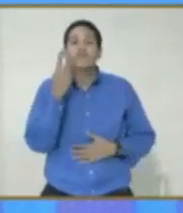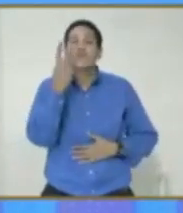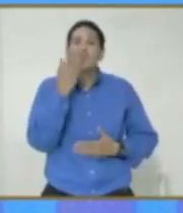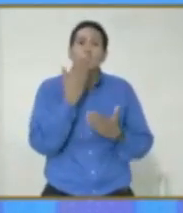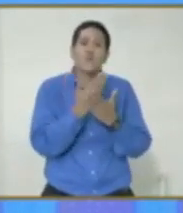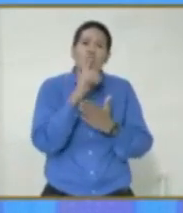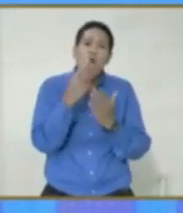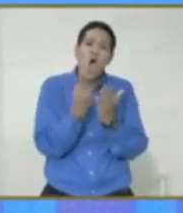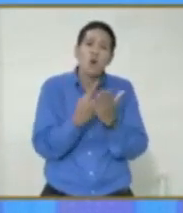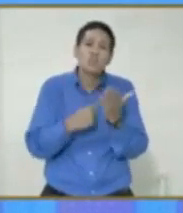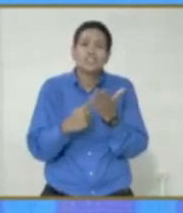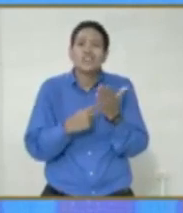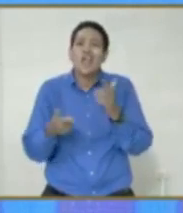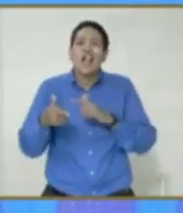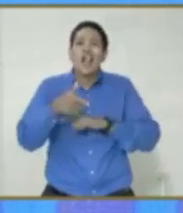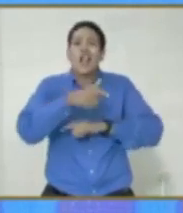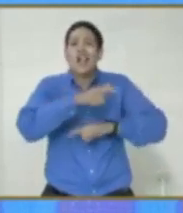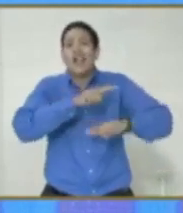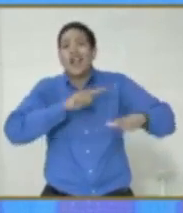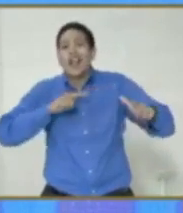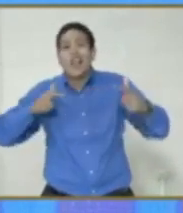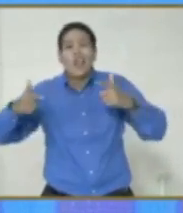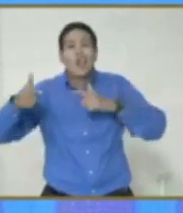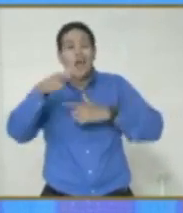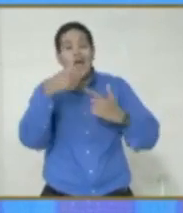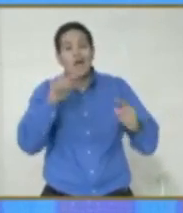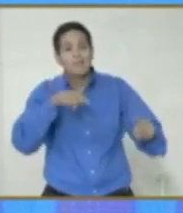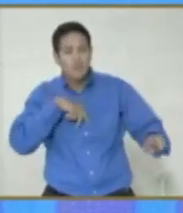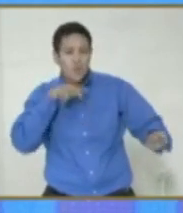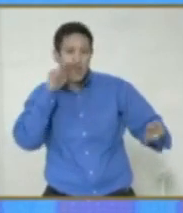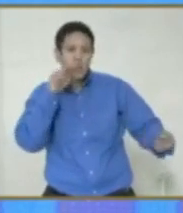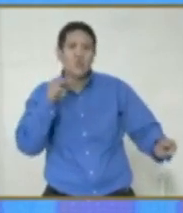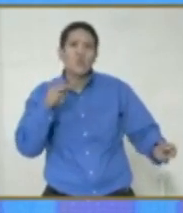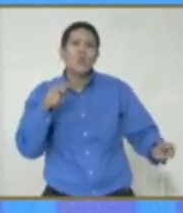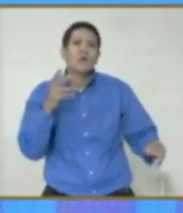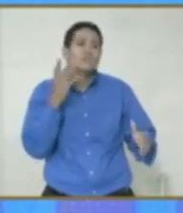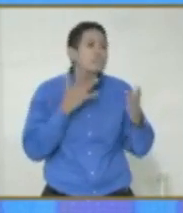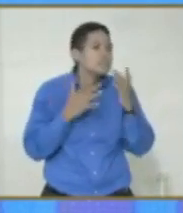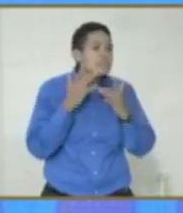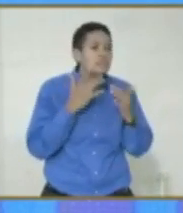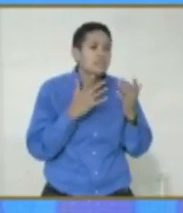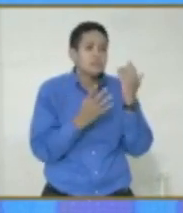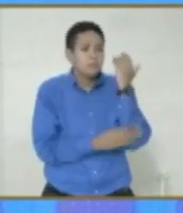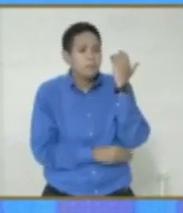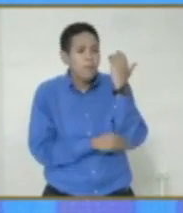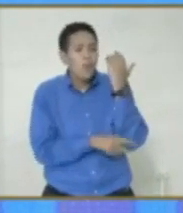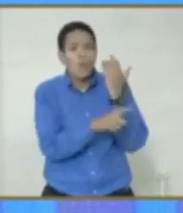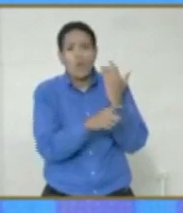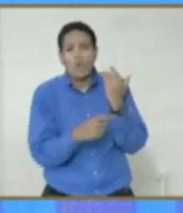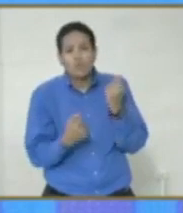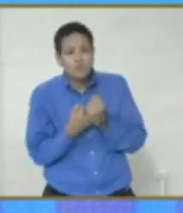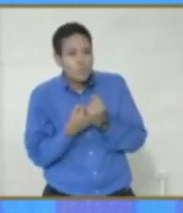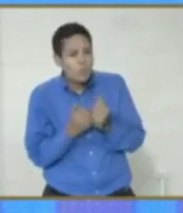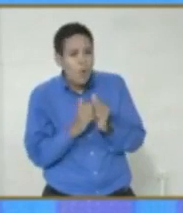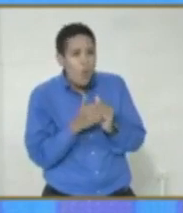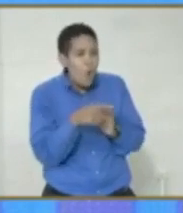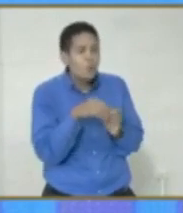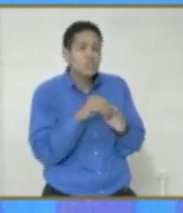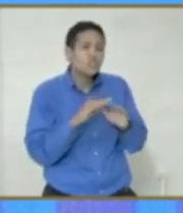of discussion as we look at the plight of the poor and destitute in